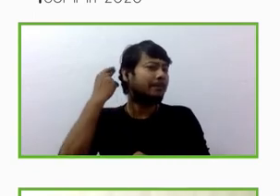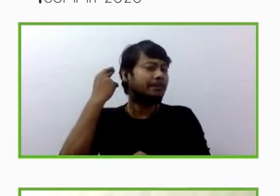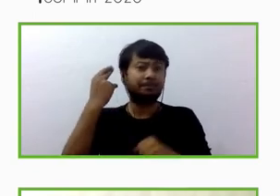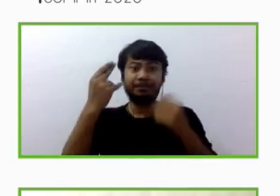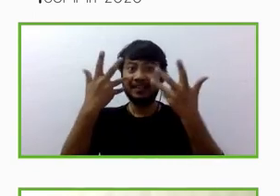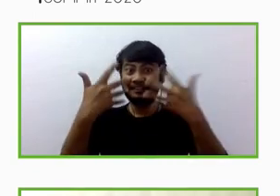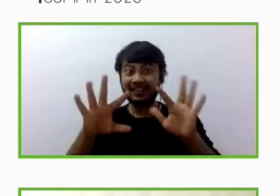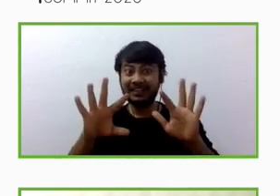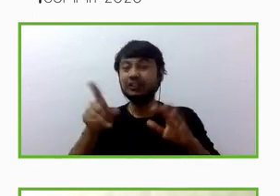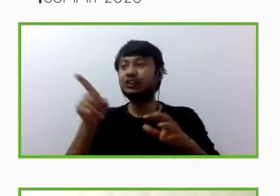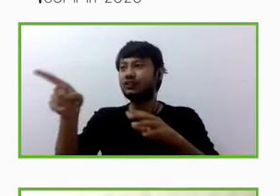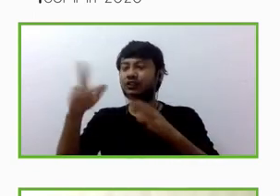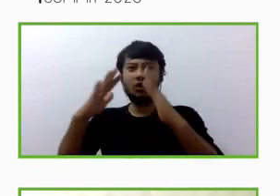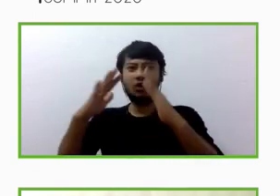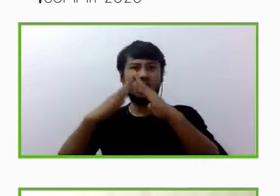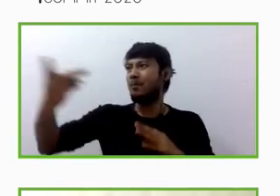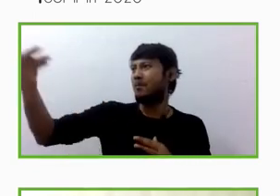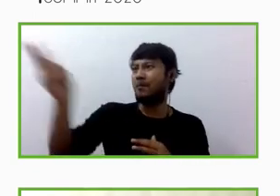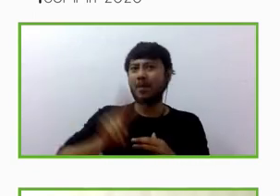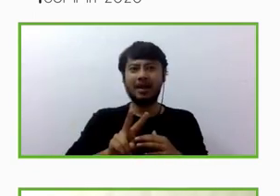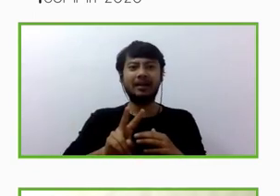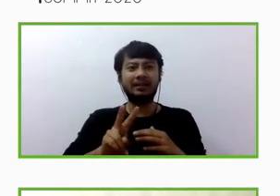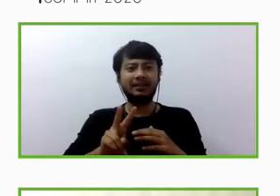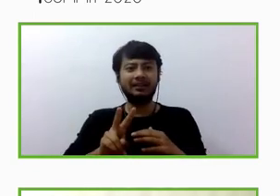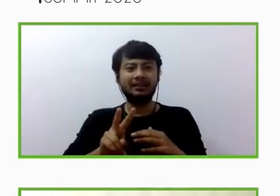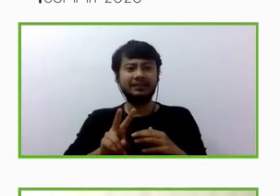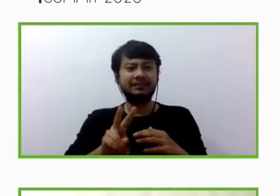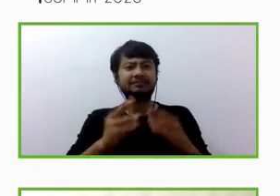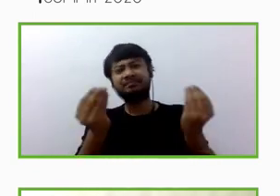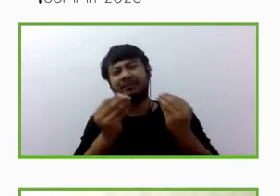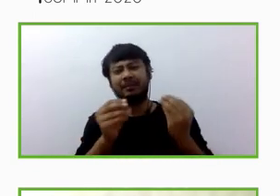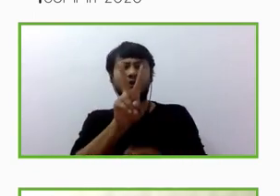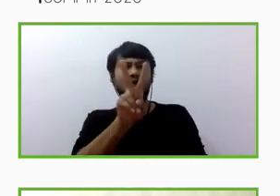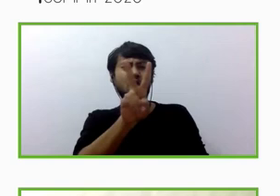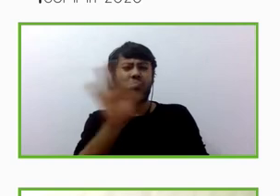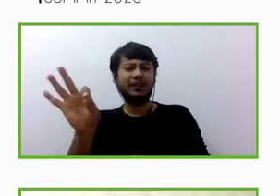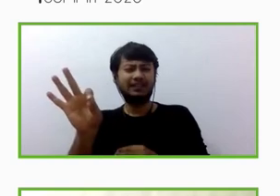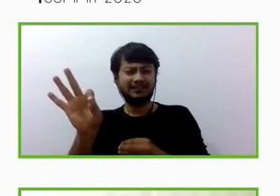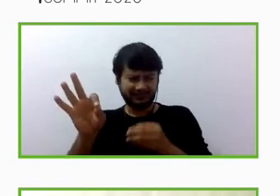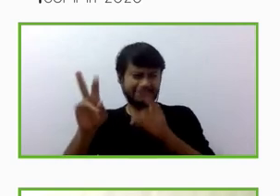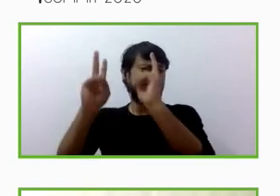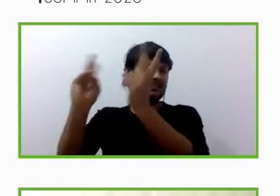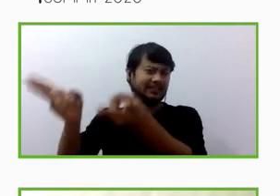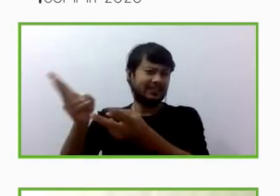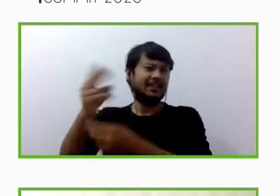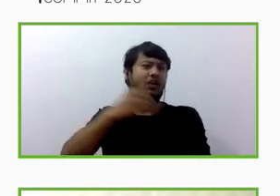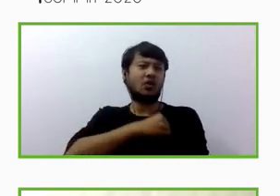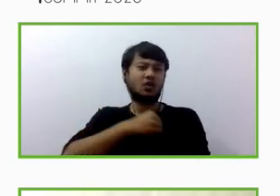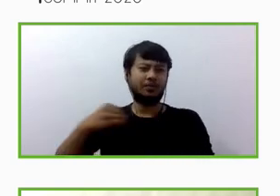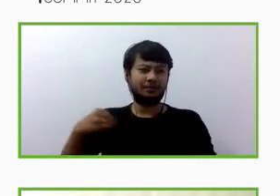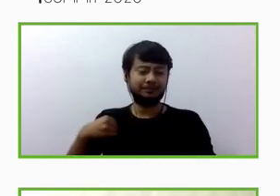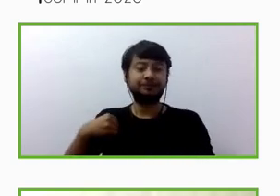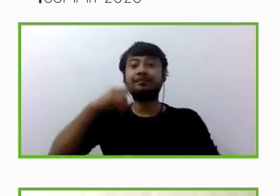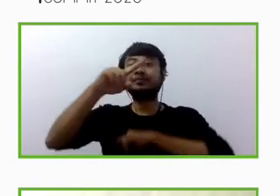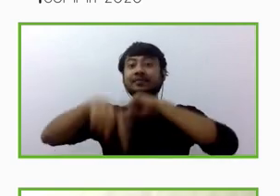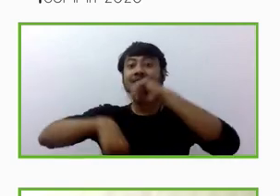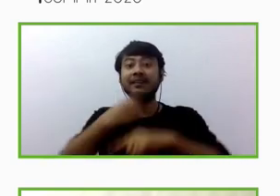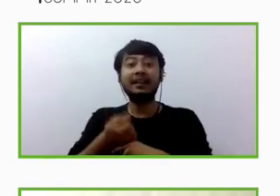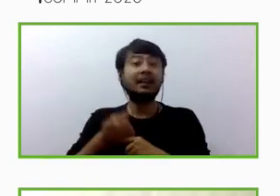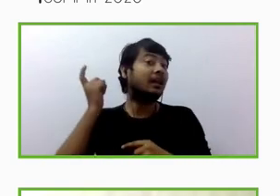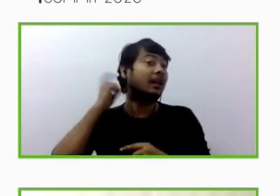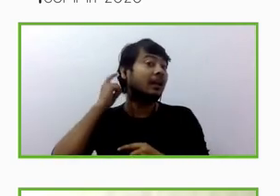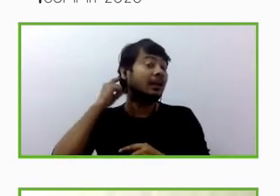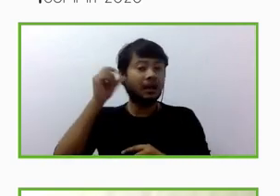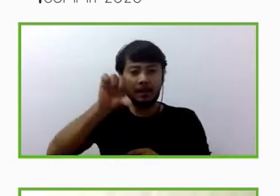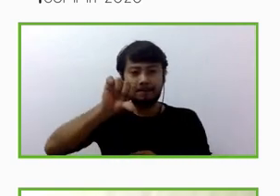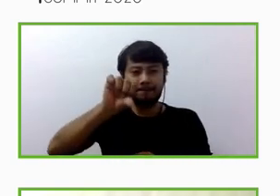back to the hospital after a couple of weeks after the surgery, and they turned on the speech processor, which is a little thing